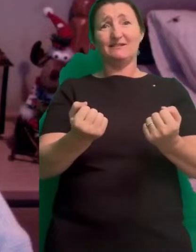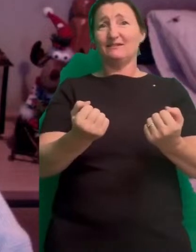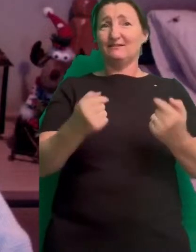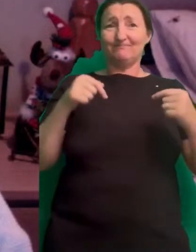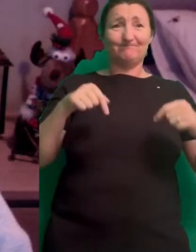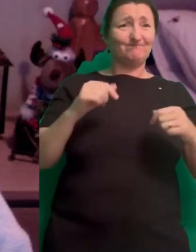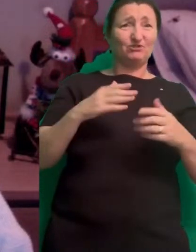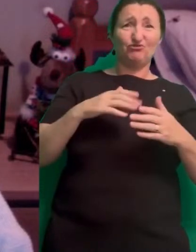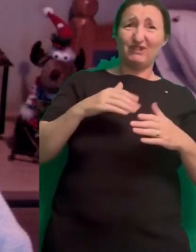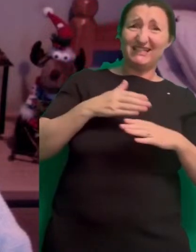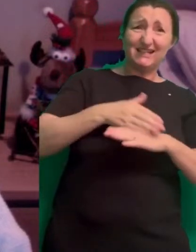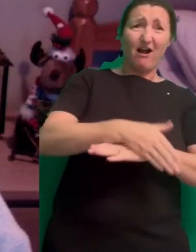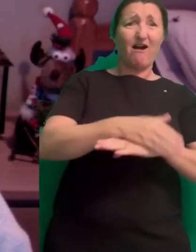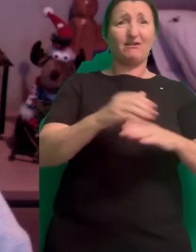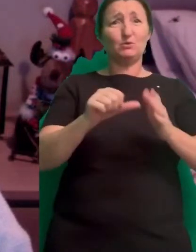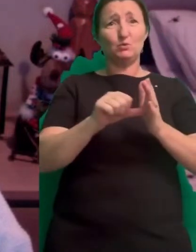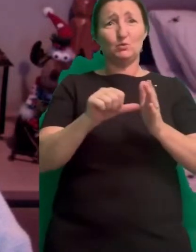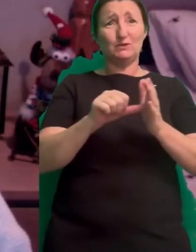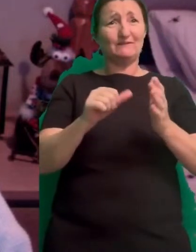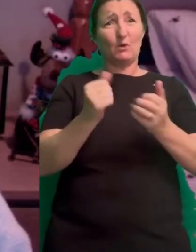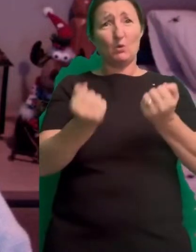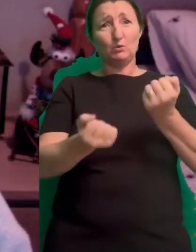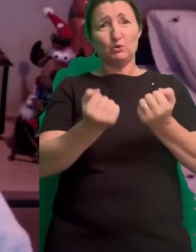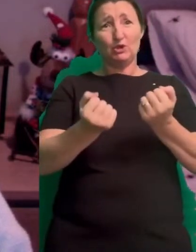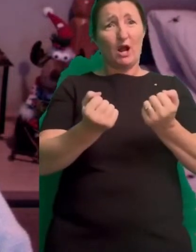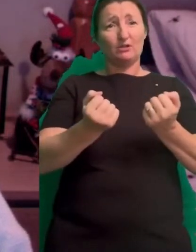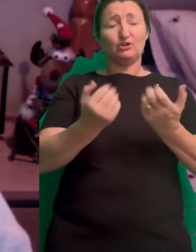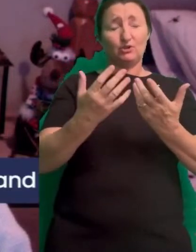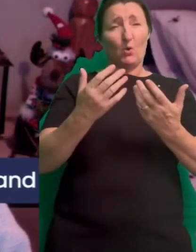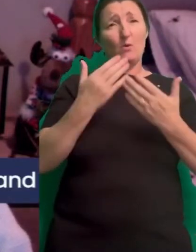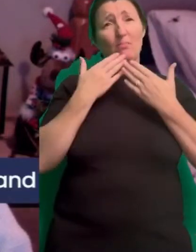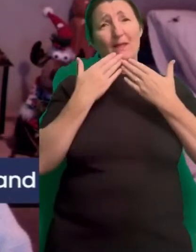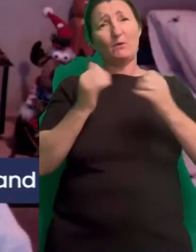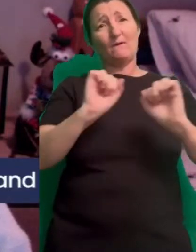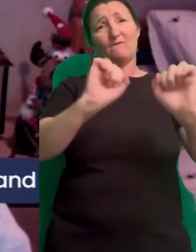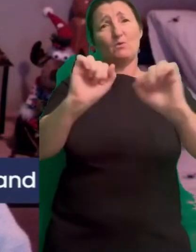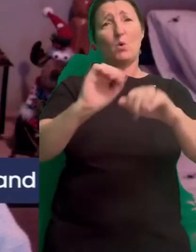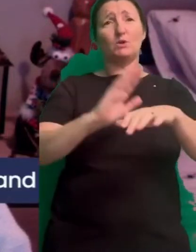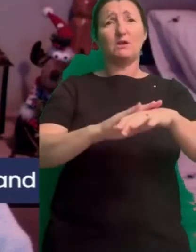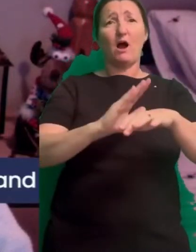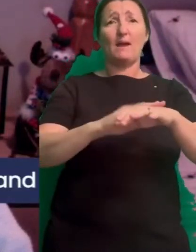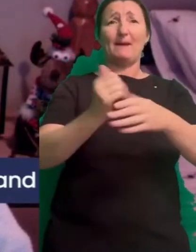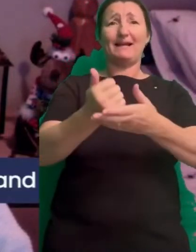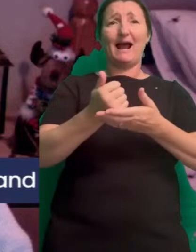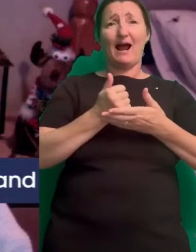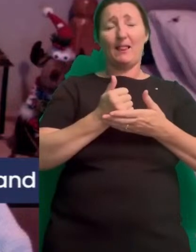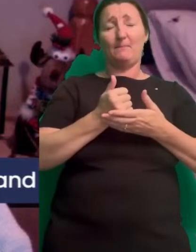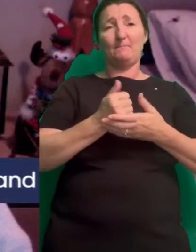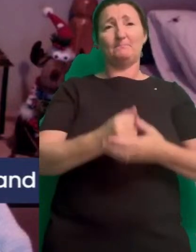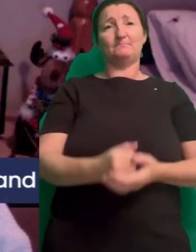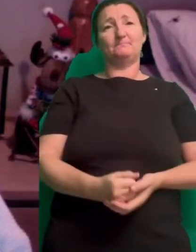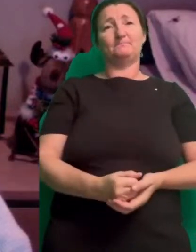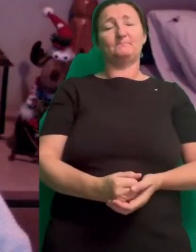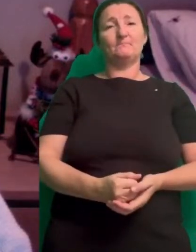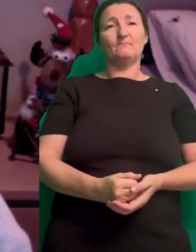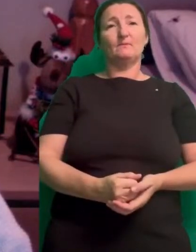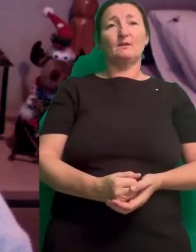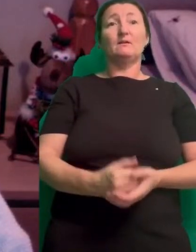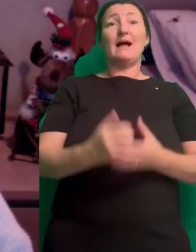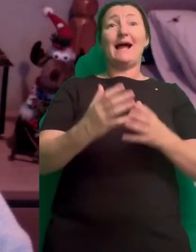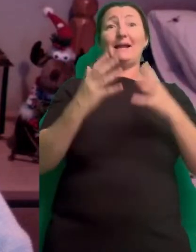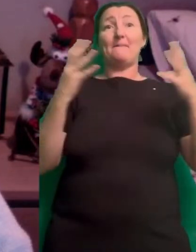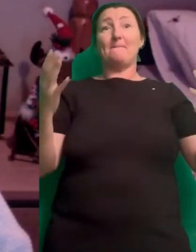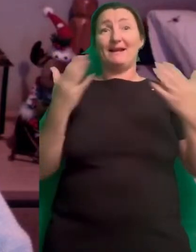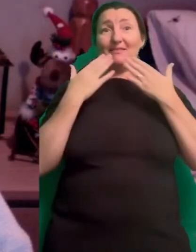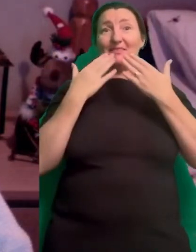in supporting us with that. And a big thank you goes to all of you who have submitted applications this year, and to all of